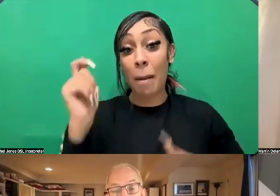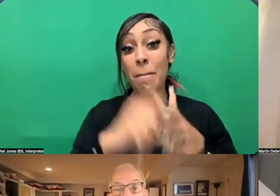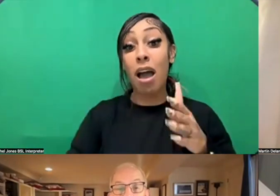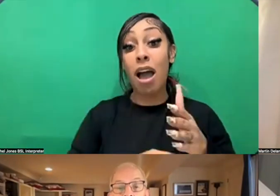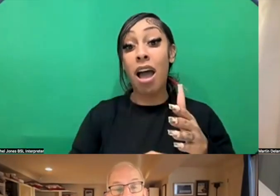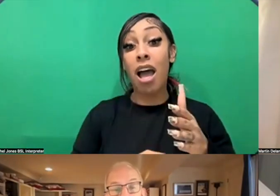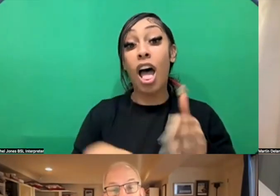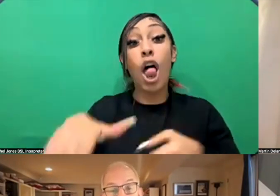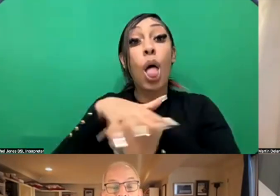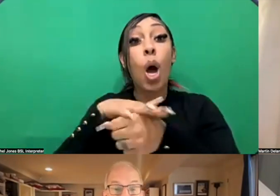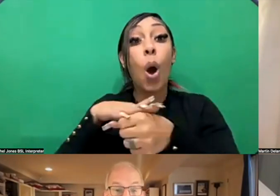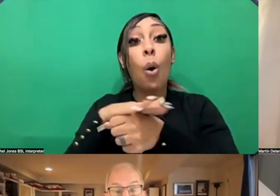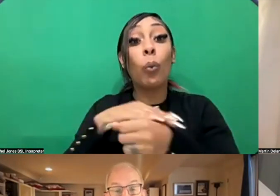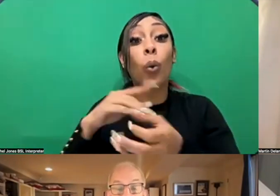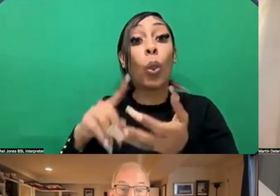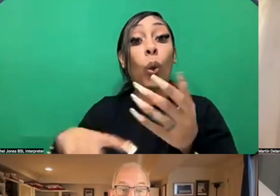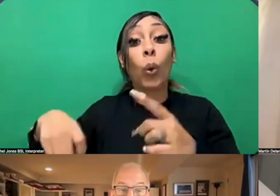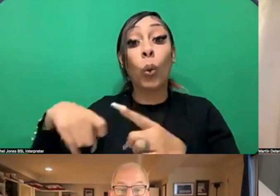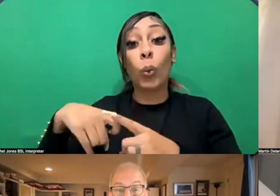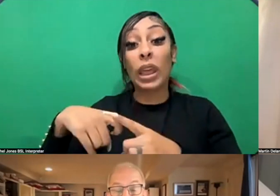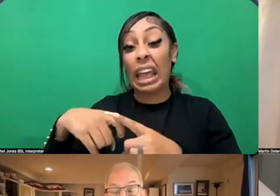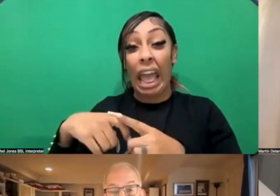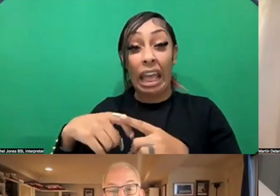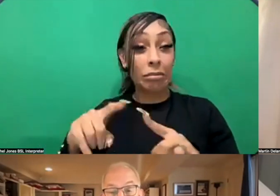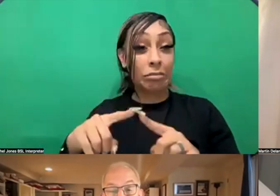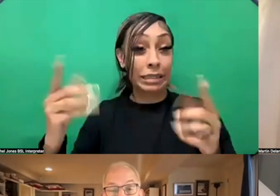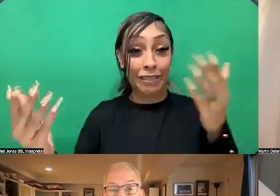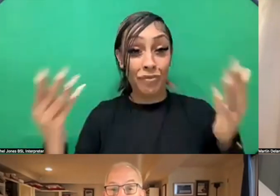local UK dealer is not that big a difference when you consider